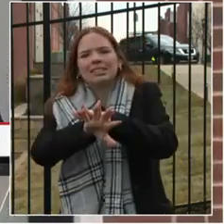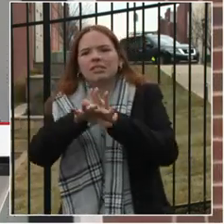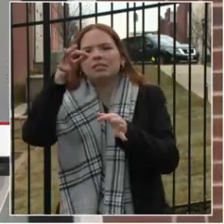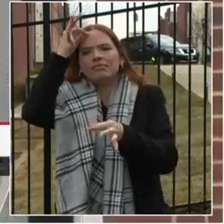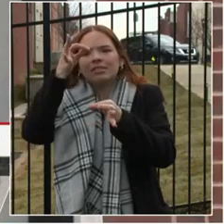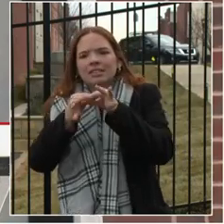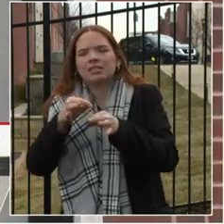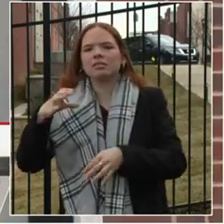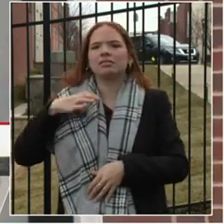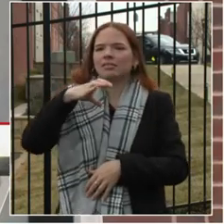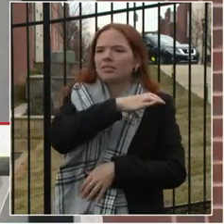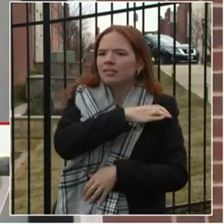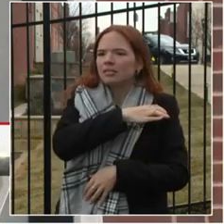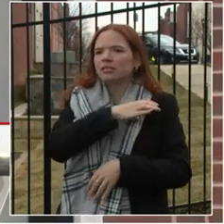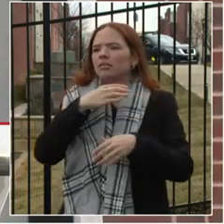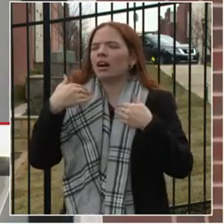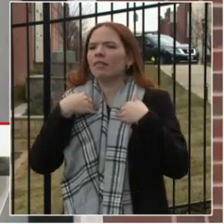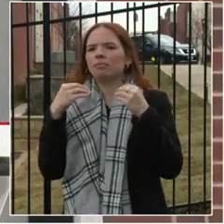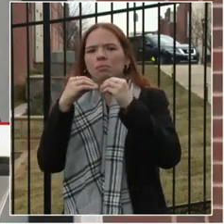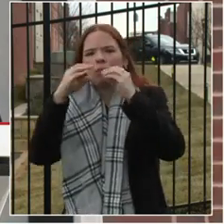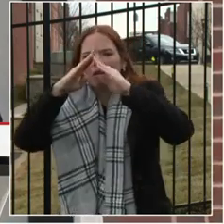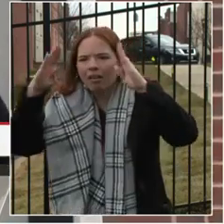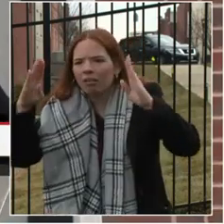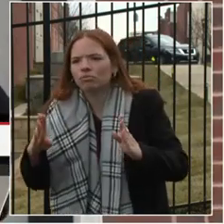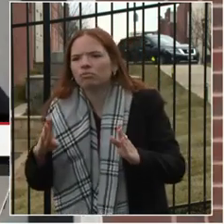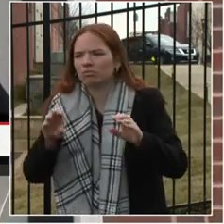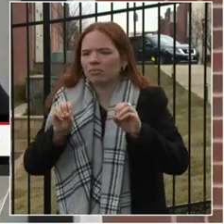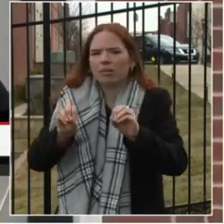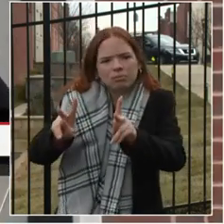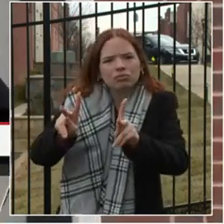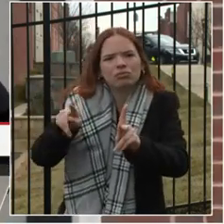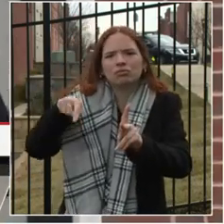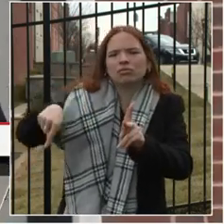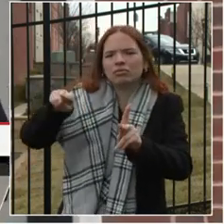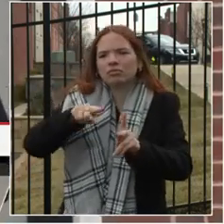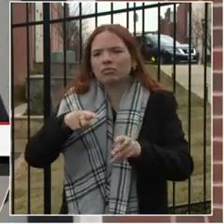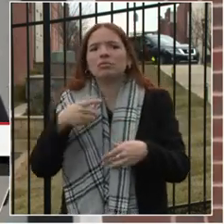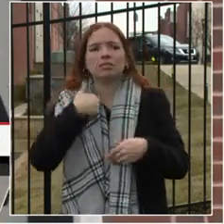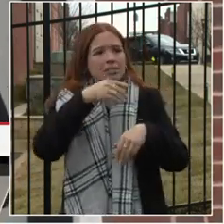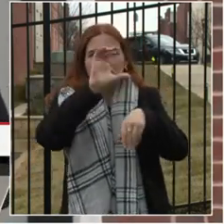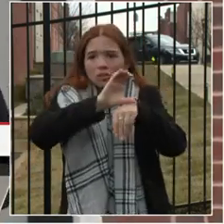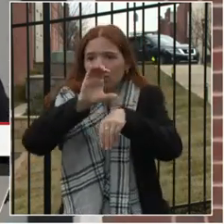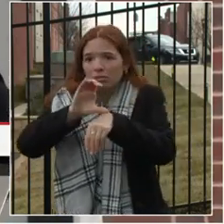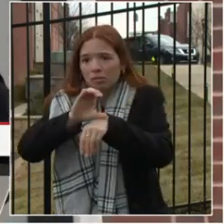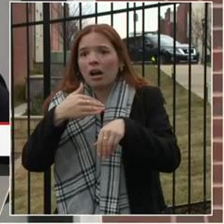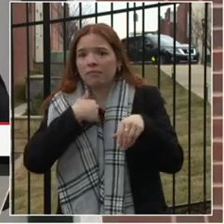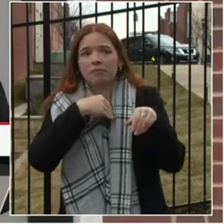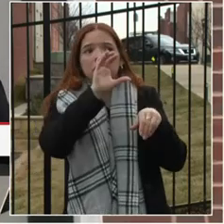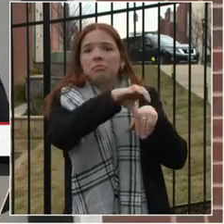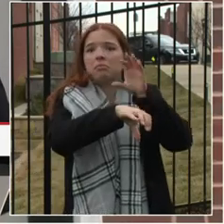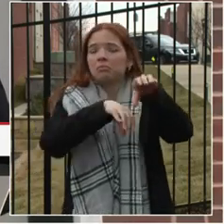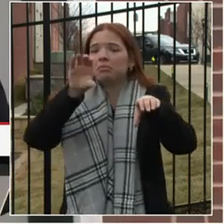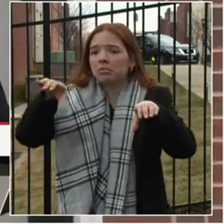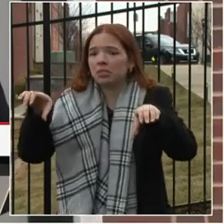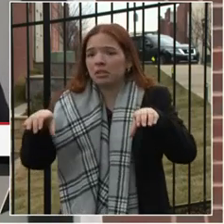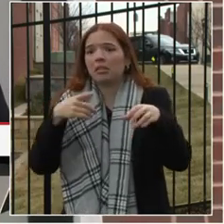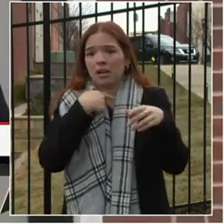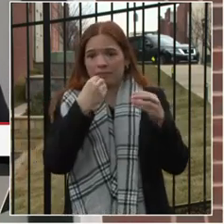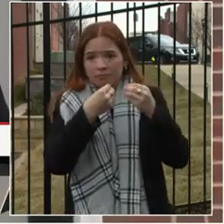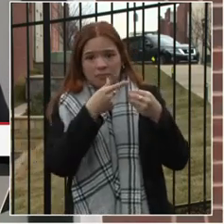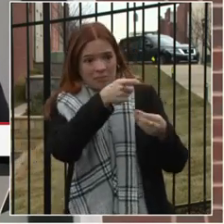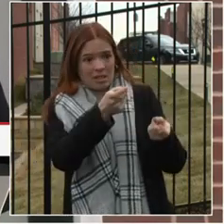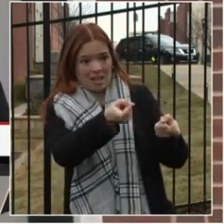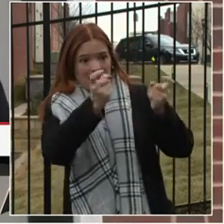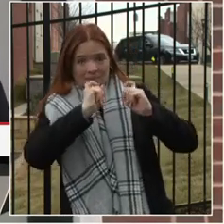housing opportunities and how churches throughout Washington, D.C. can use their land to help us meet